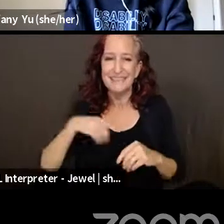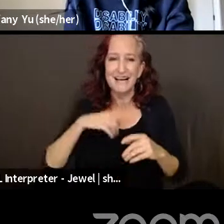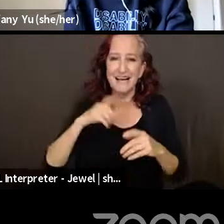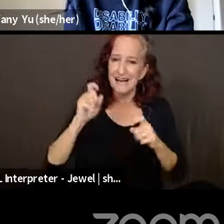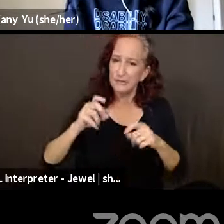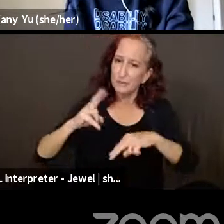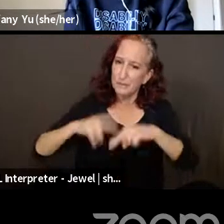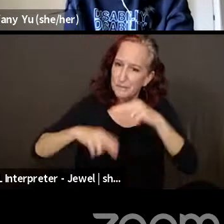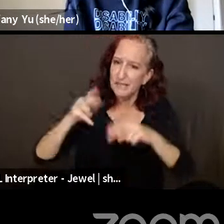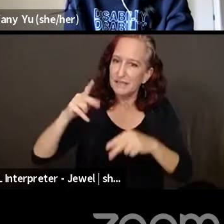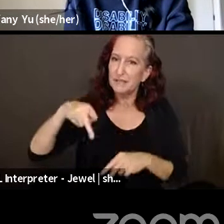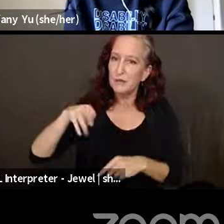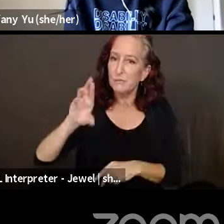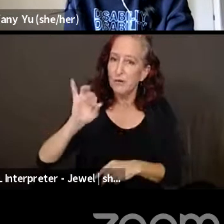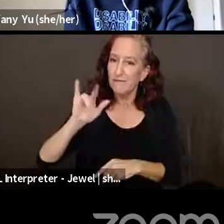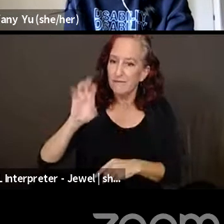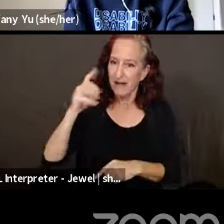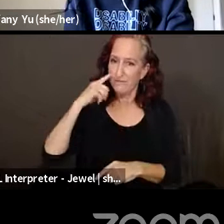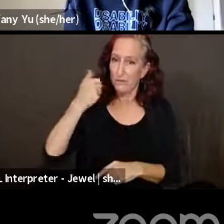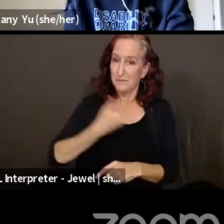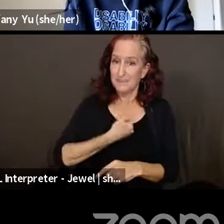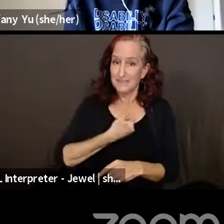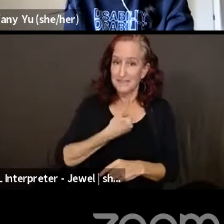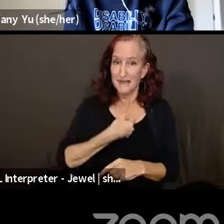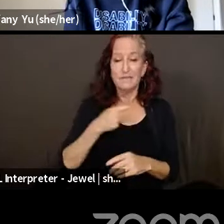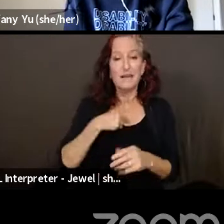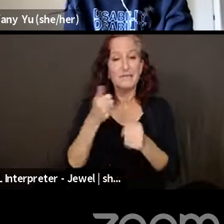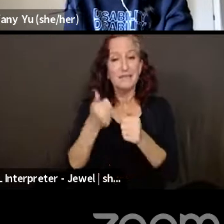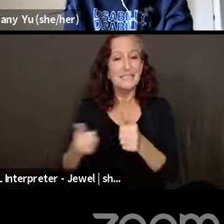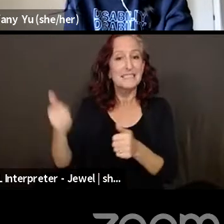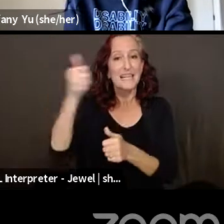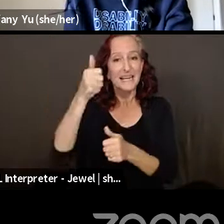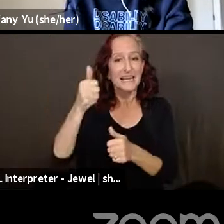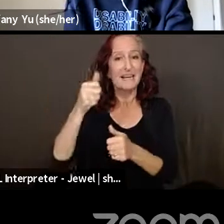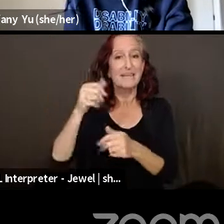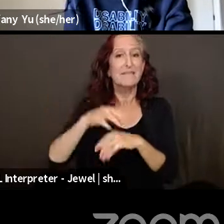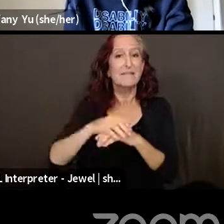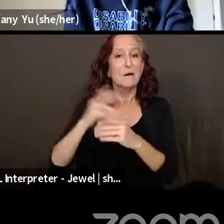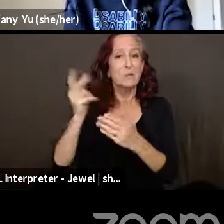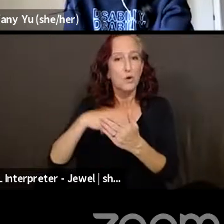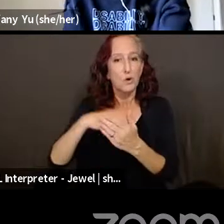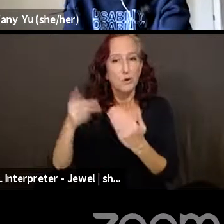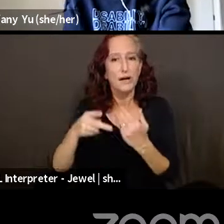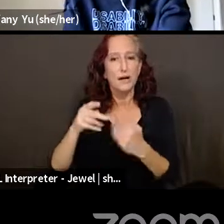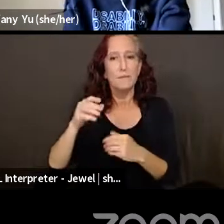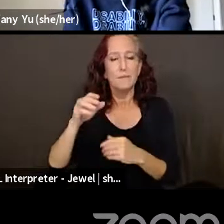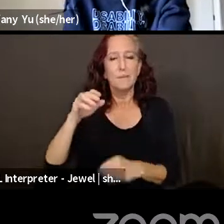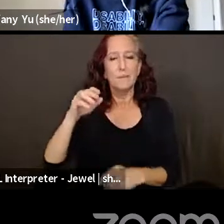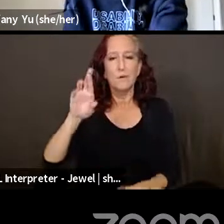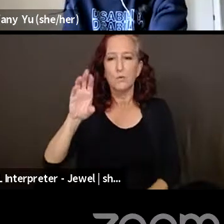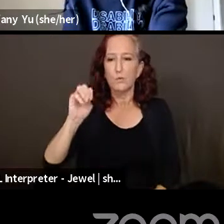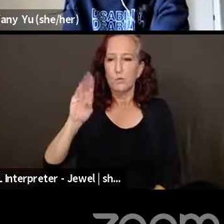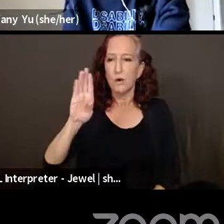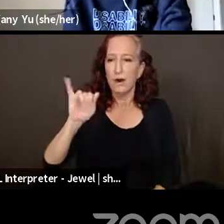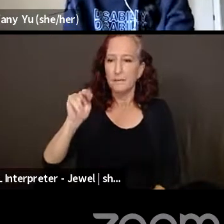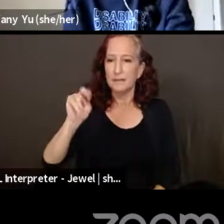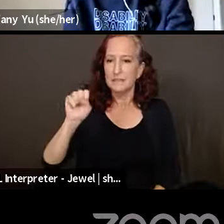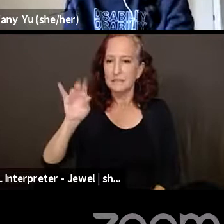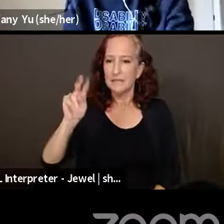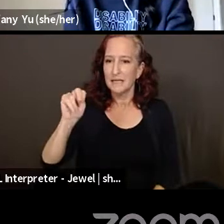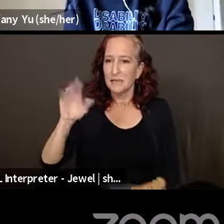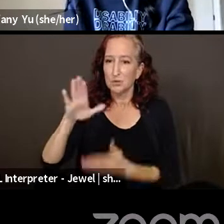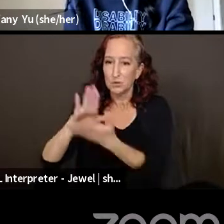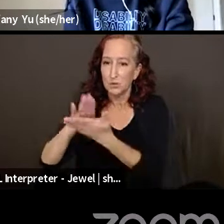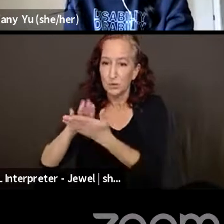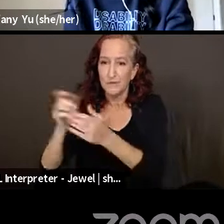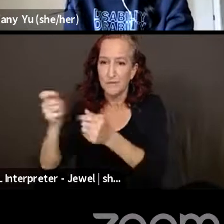an executive program at the University of Toronto at the business school, Rotman School of Management. And I wanted to teach desperately